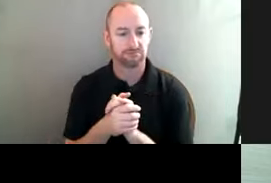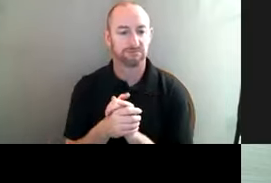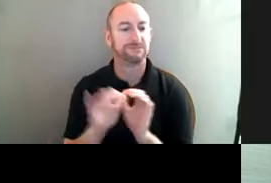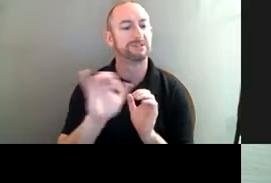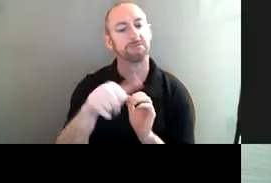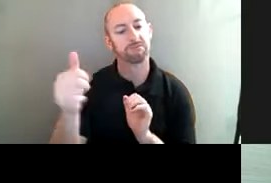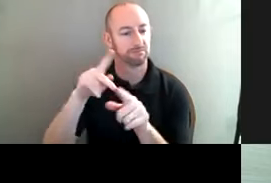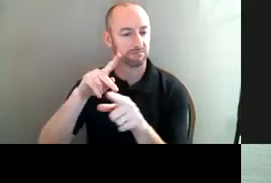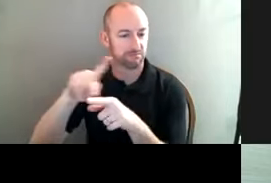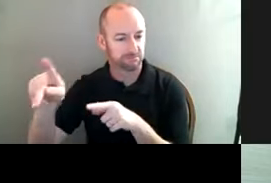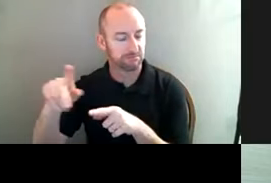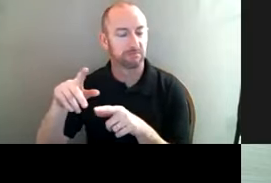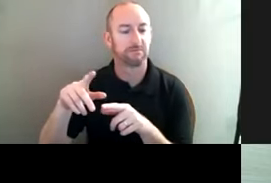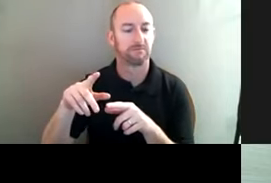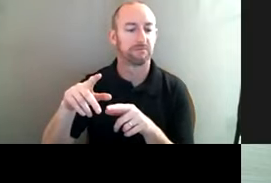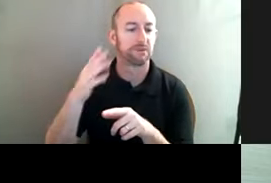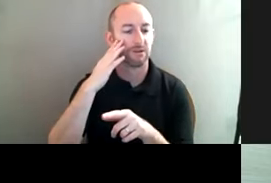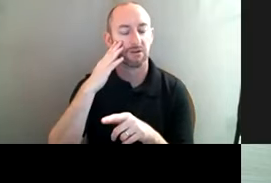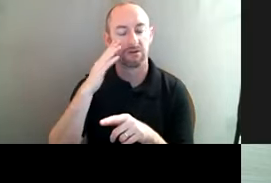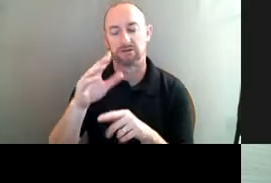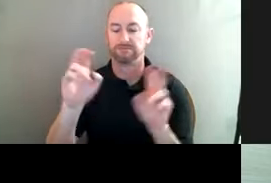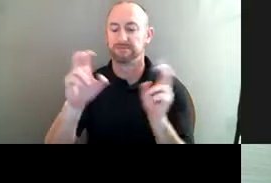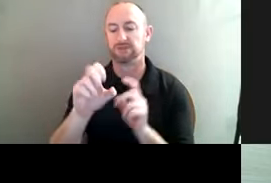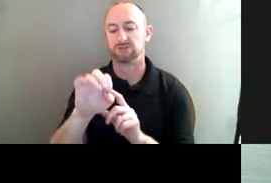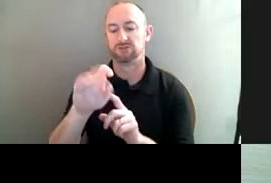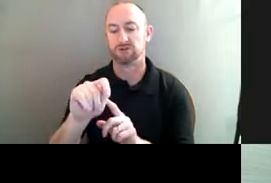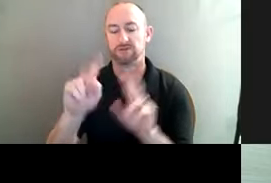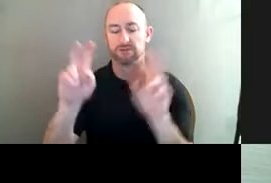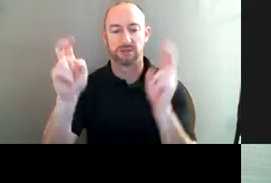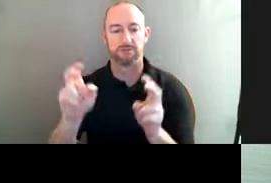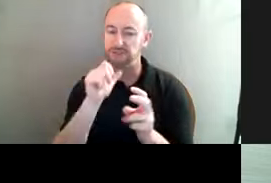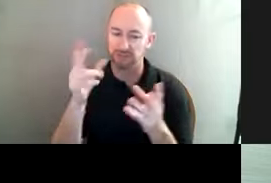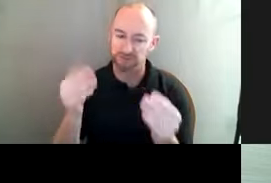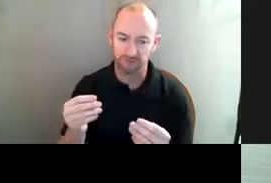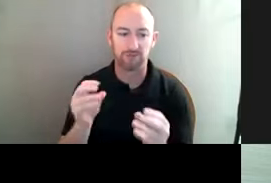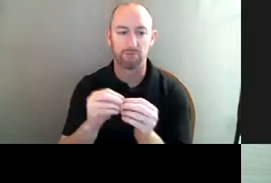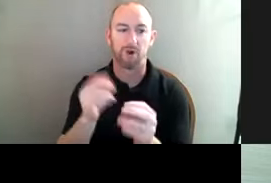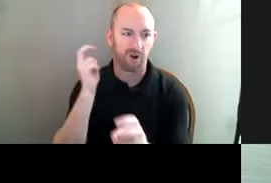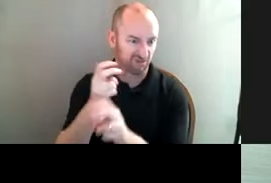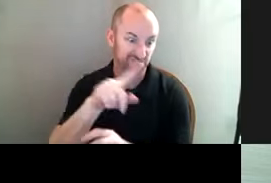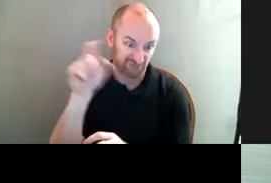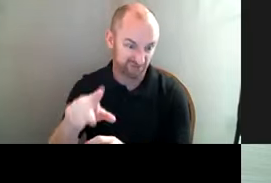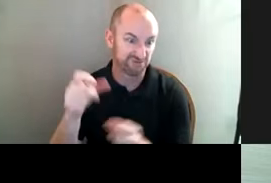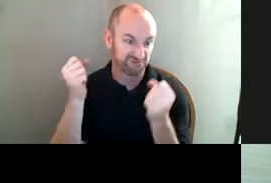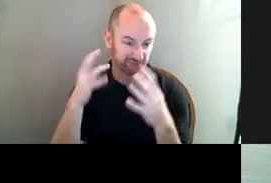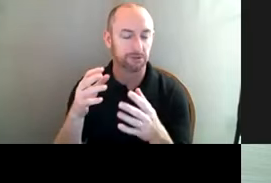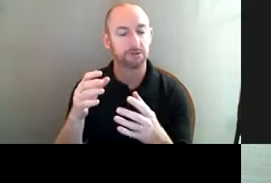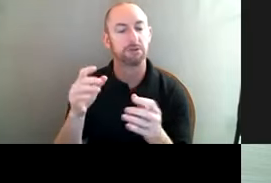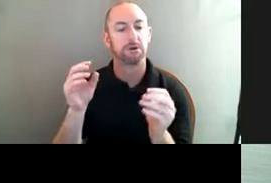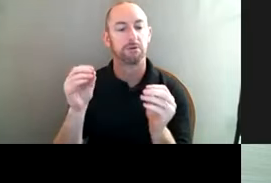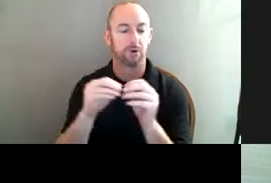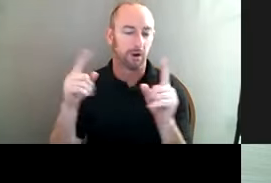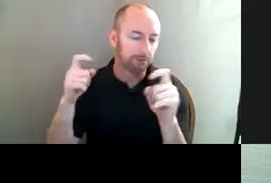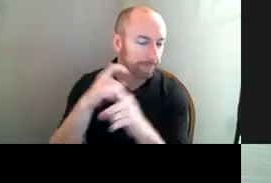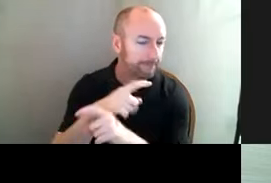fields, the so-called soft topics aren't really soft at all. They're generally the much harder questions. They're much more difficult to quantify